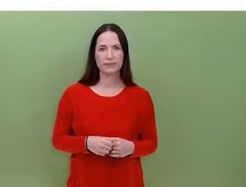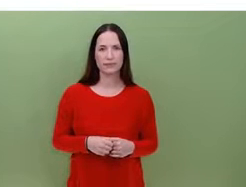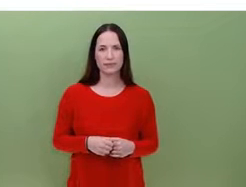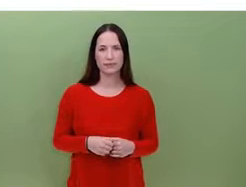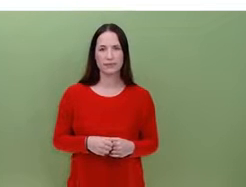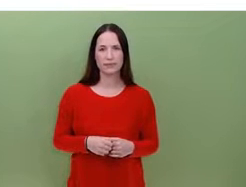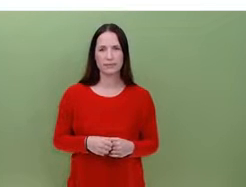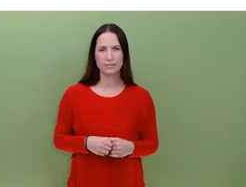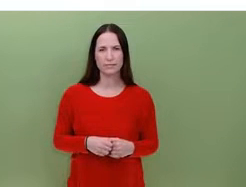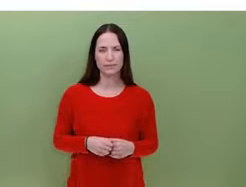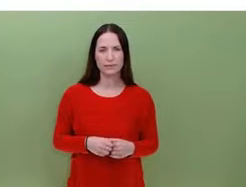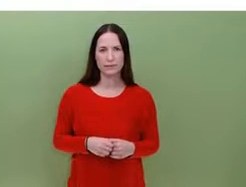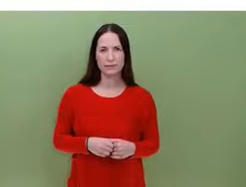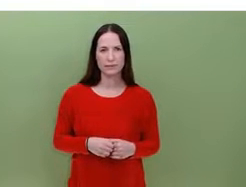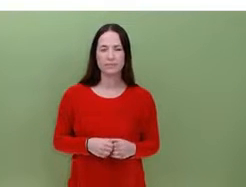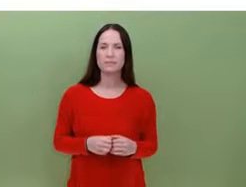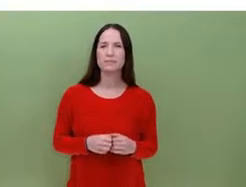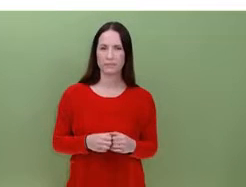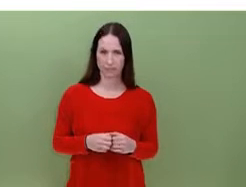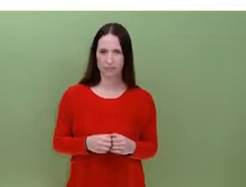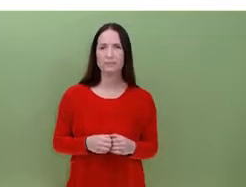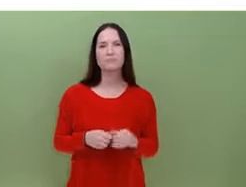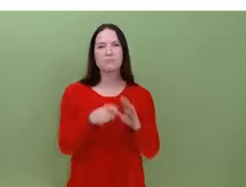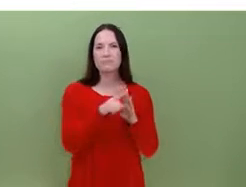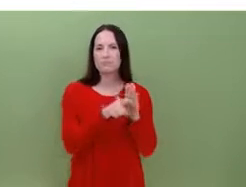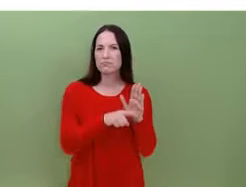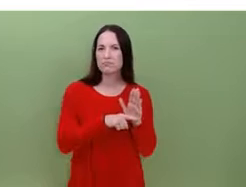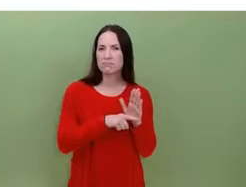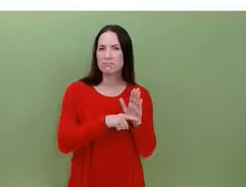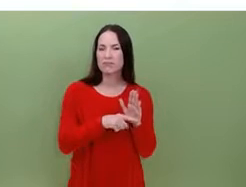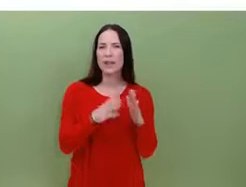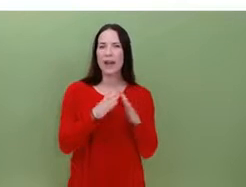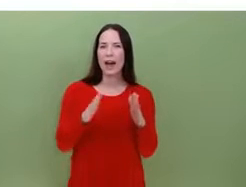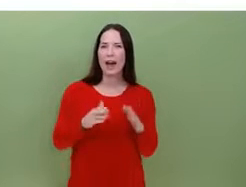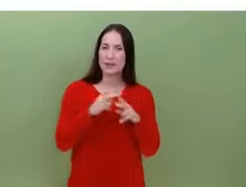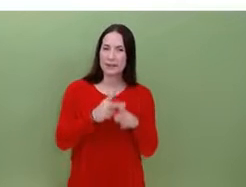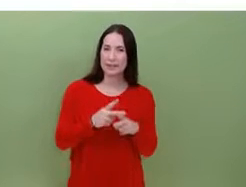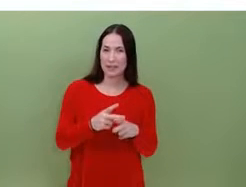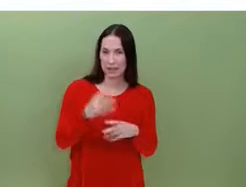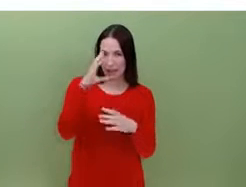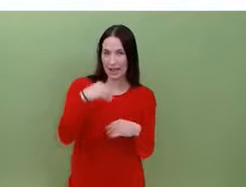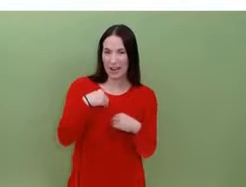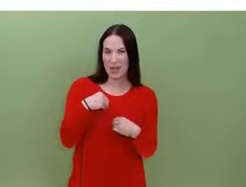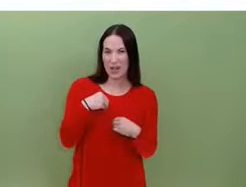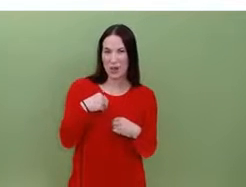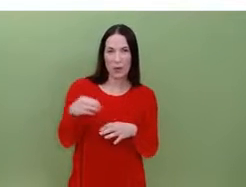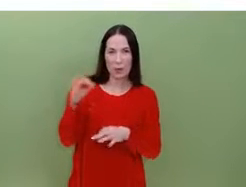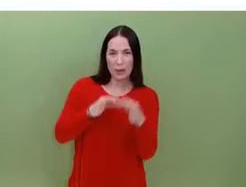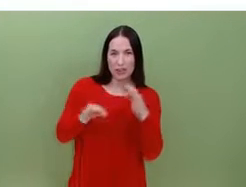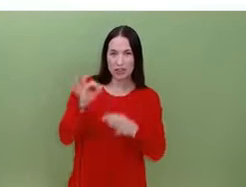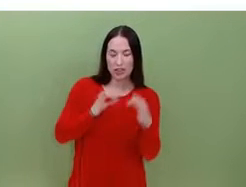So in terms of just a bit of housekeeping, please do let us know any questions. There is the